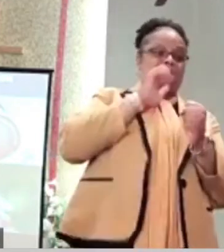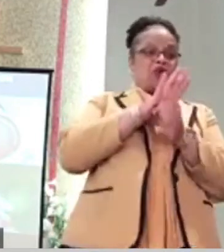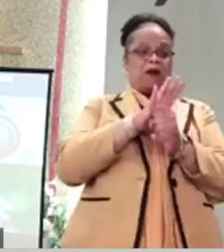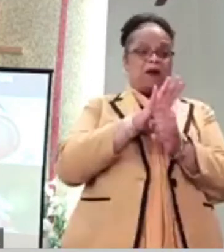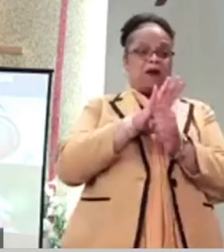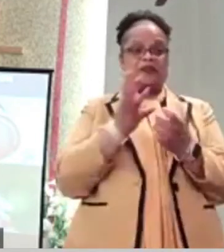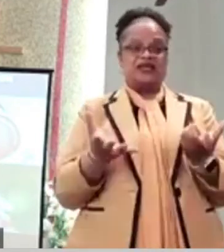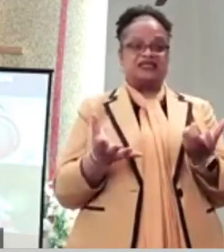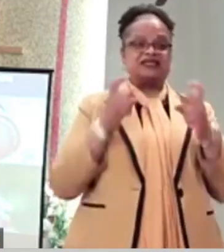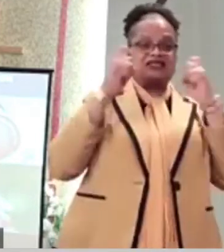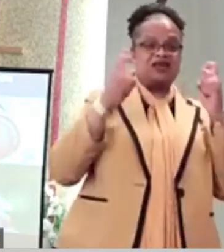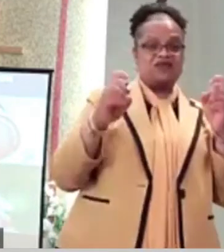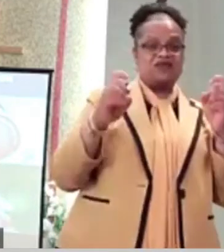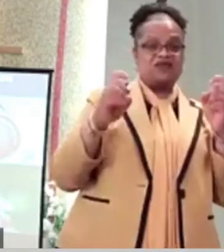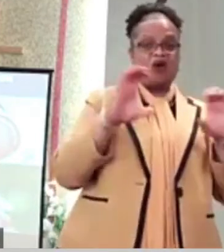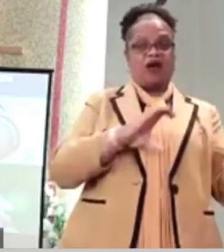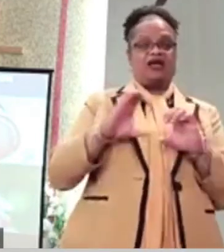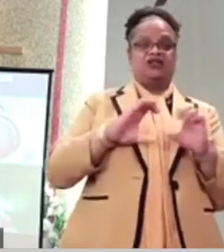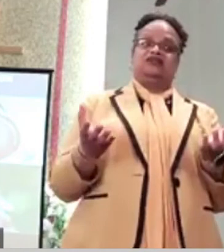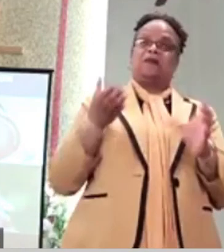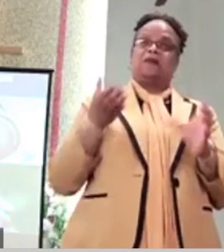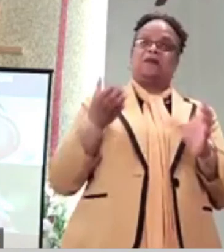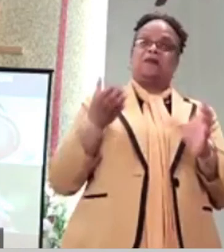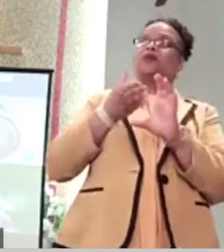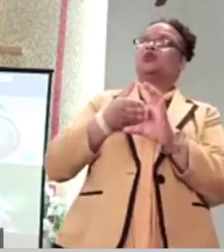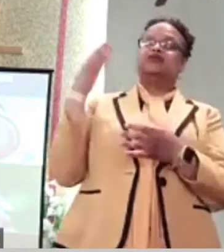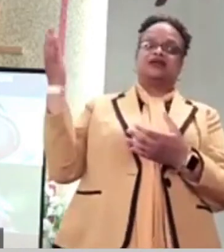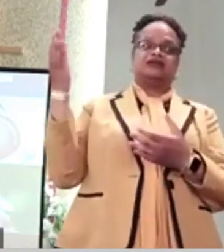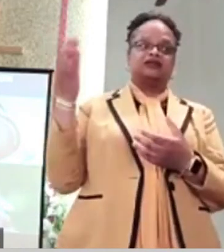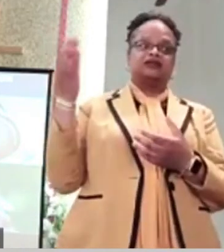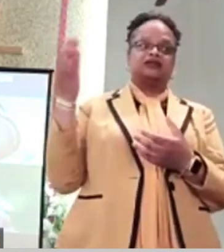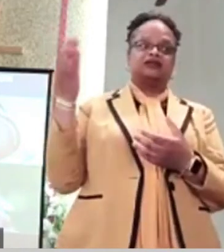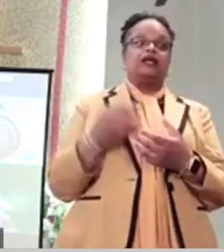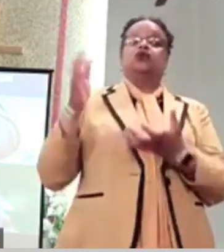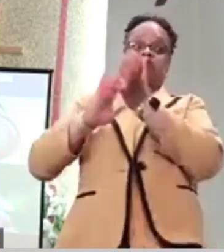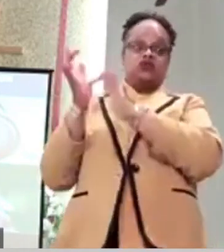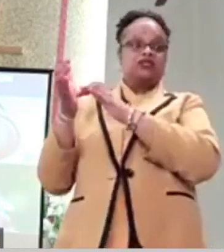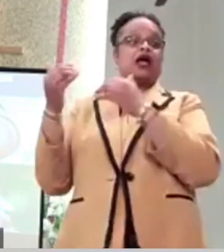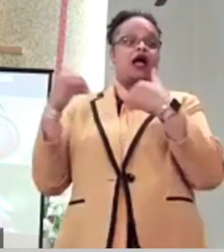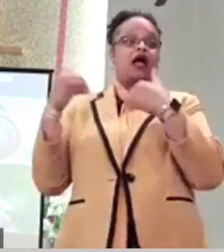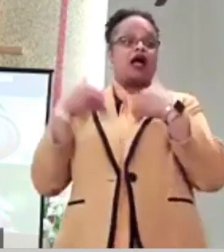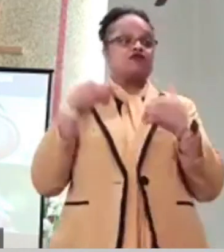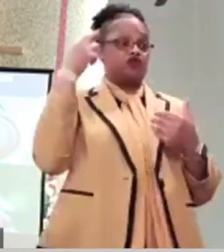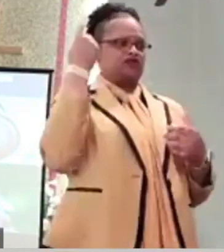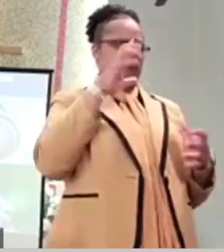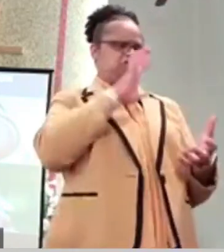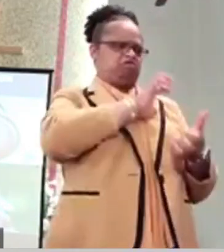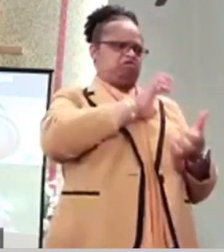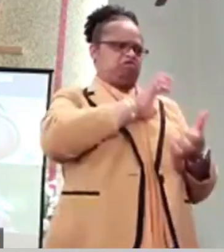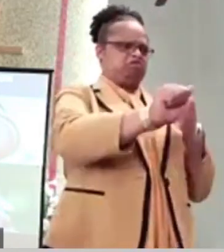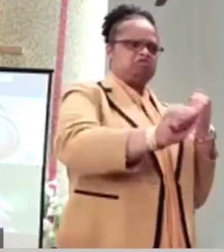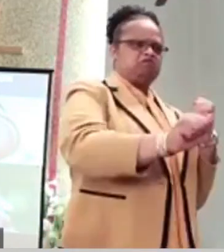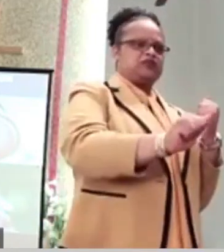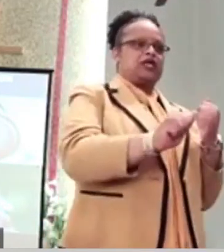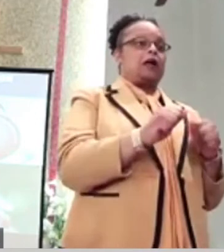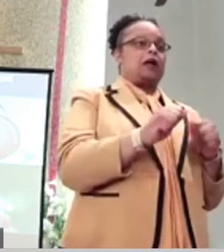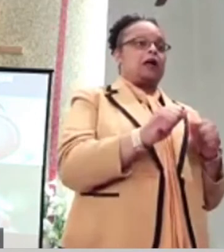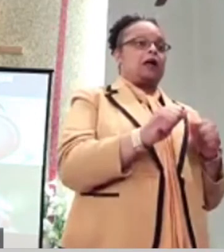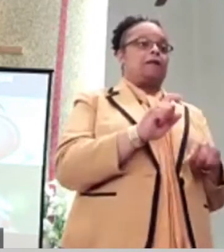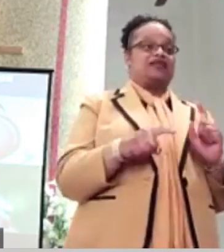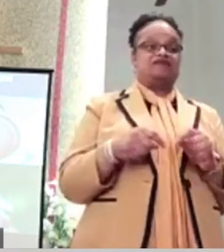times outright sinful actions. And even though Christ had every reason to squish us and toss us out of his beautiful